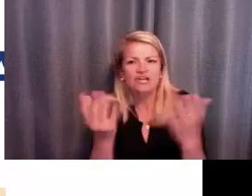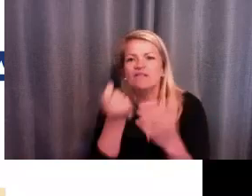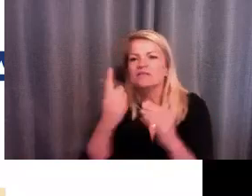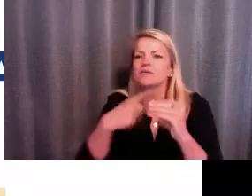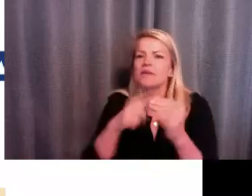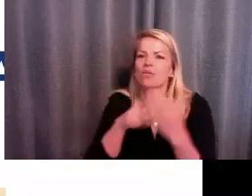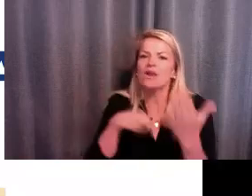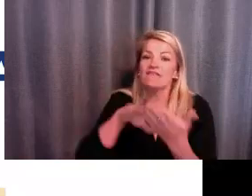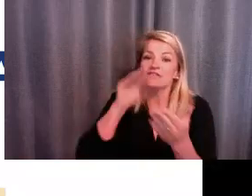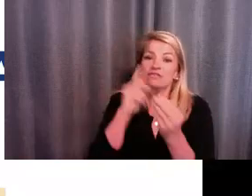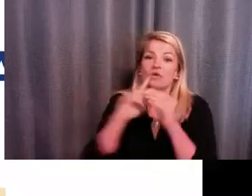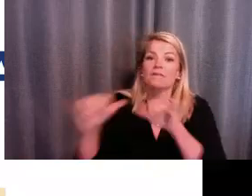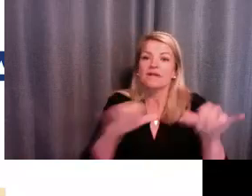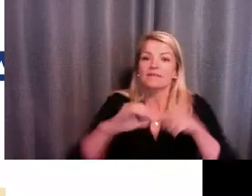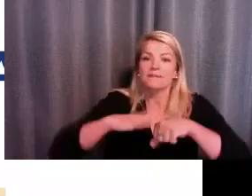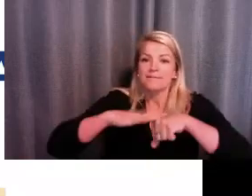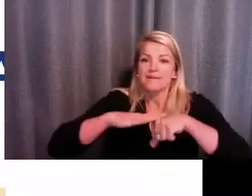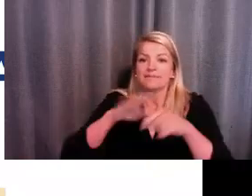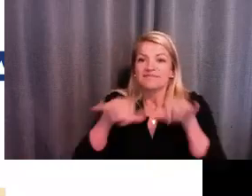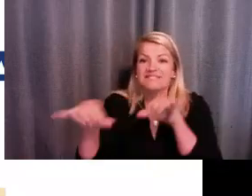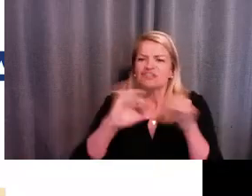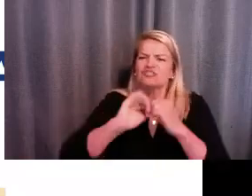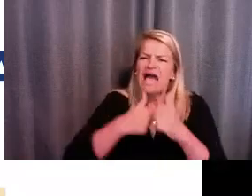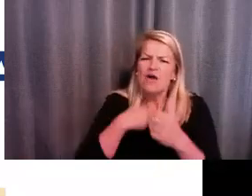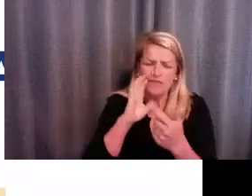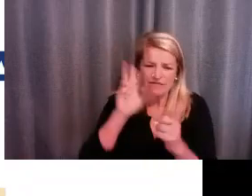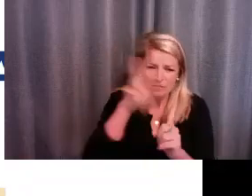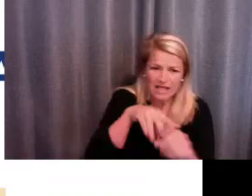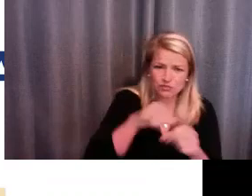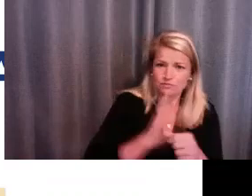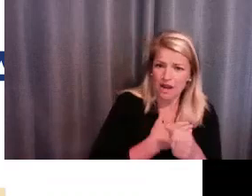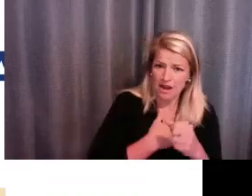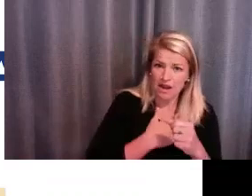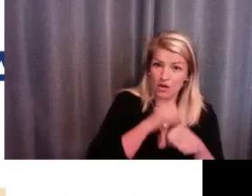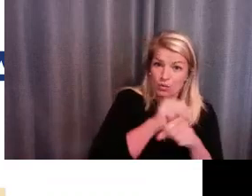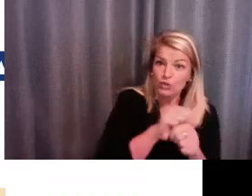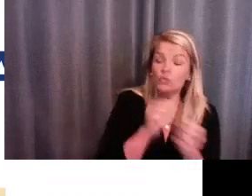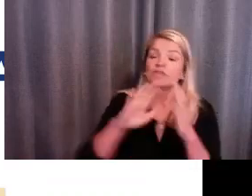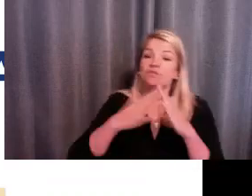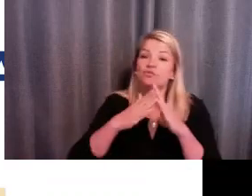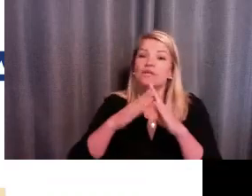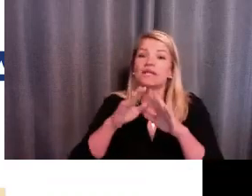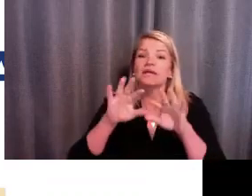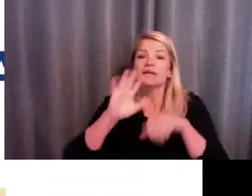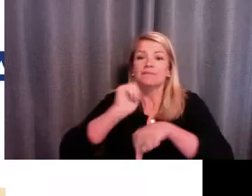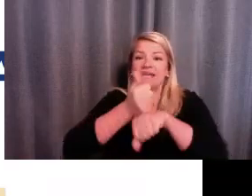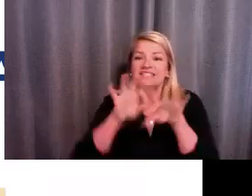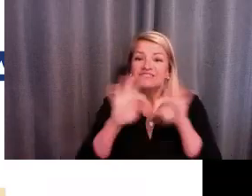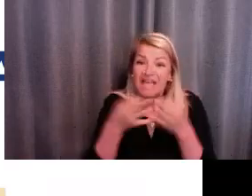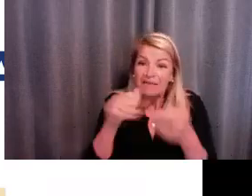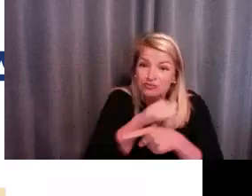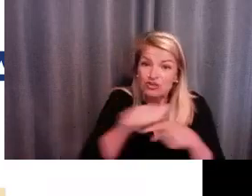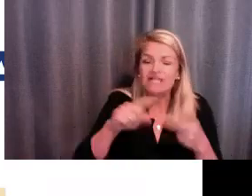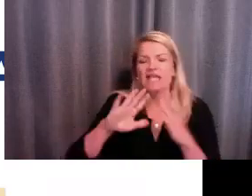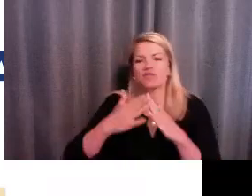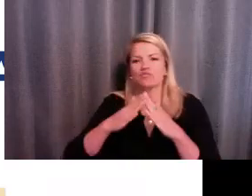been applied to my work in terms of community-based family training and intervention programs. So the